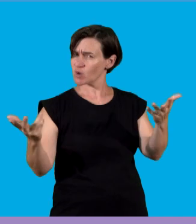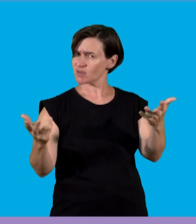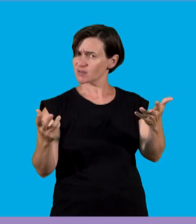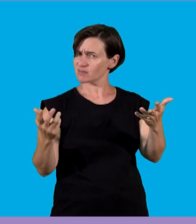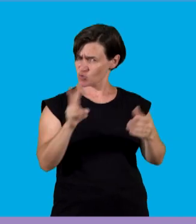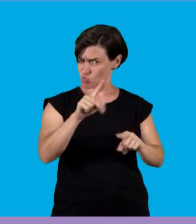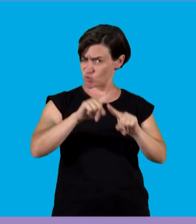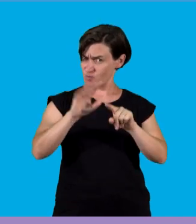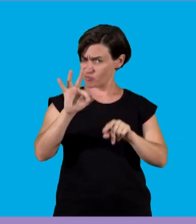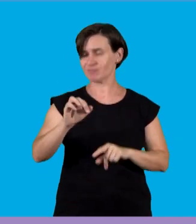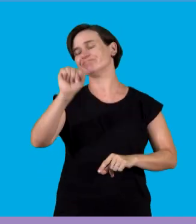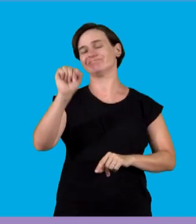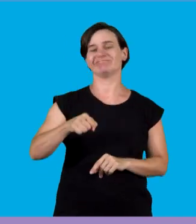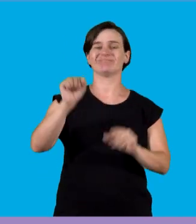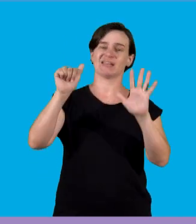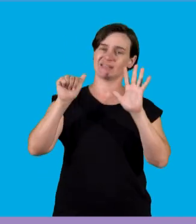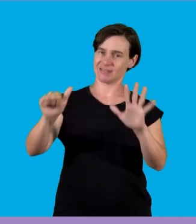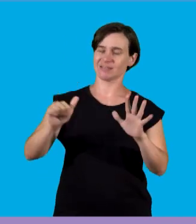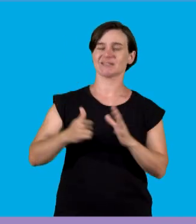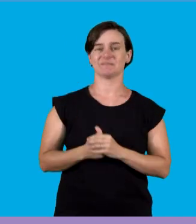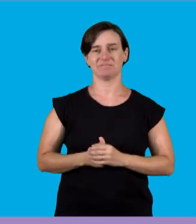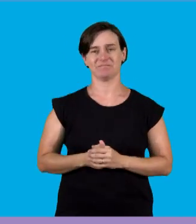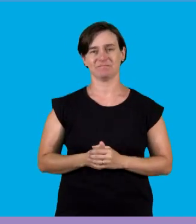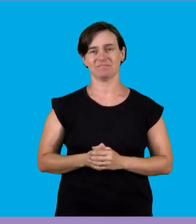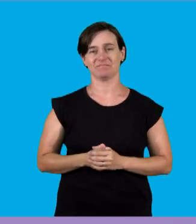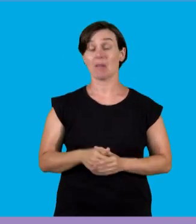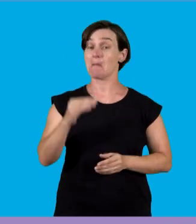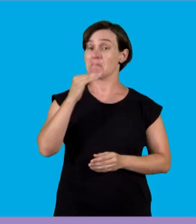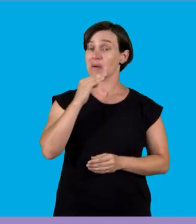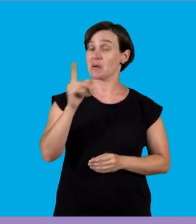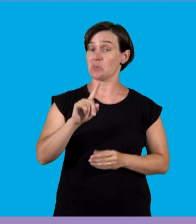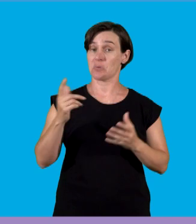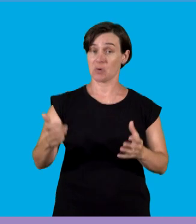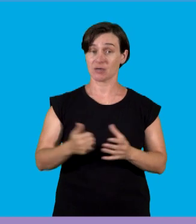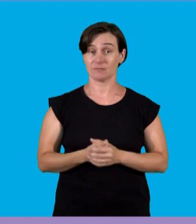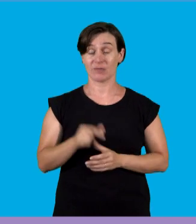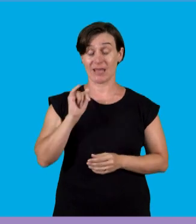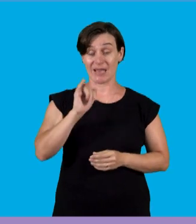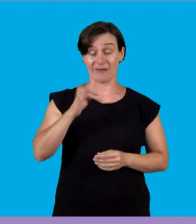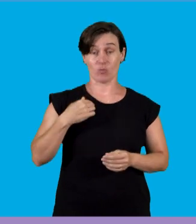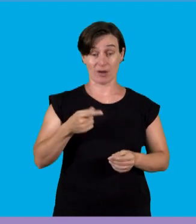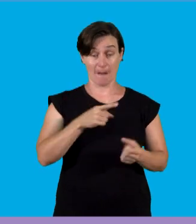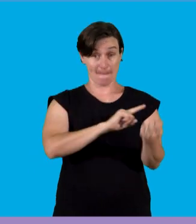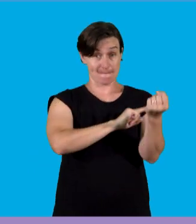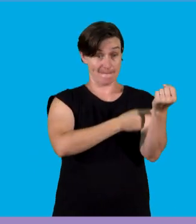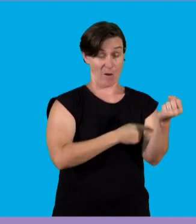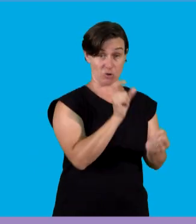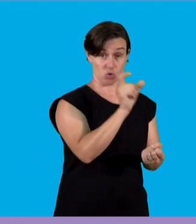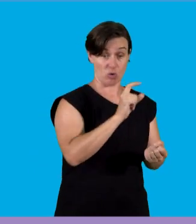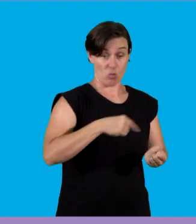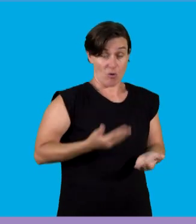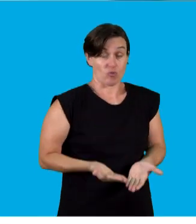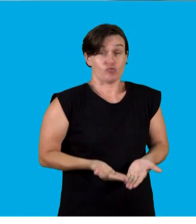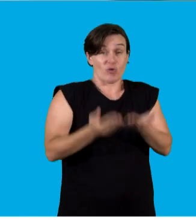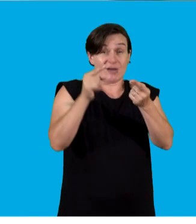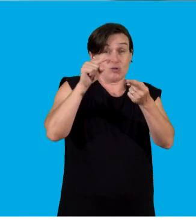2 multiplied by 3? Yes, it is a 6. So that means that when we are raising a power to a given